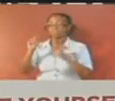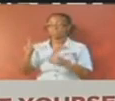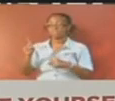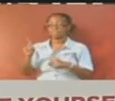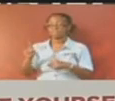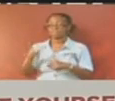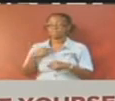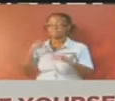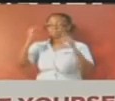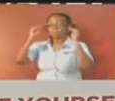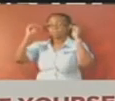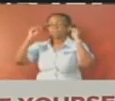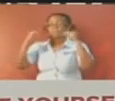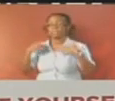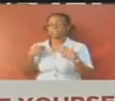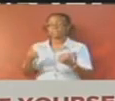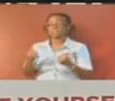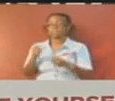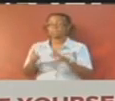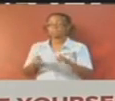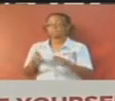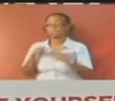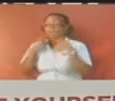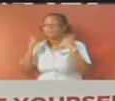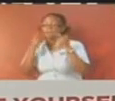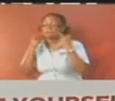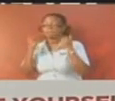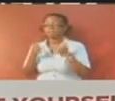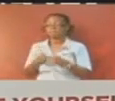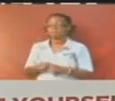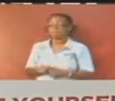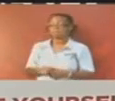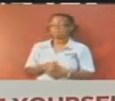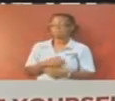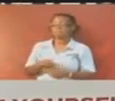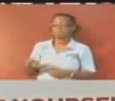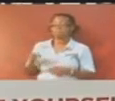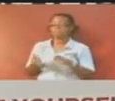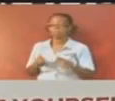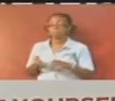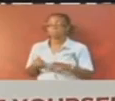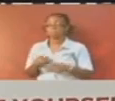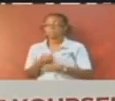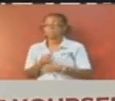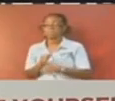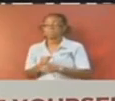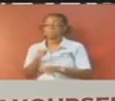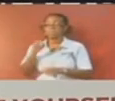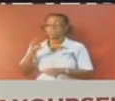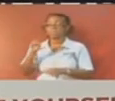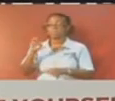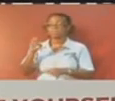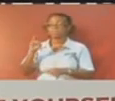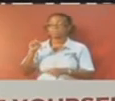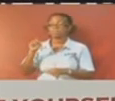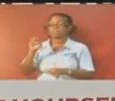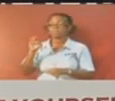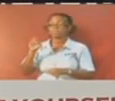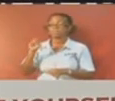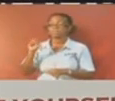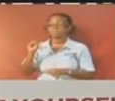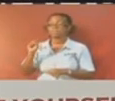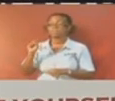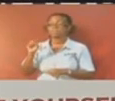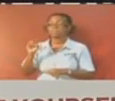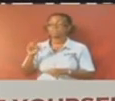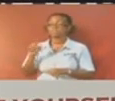territory, for telling the nation that he wept after observing a lack of adherence to the protocols that can save lives. We